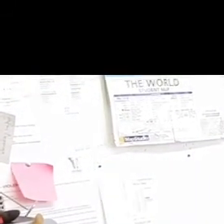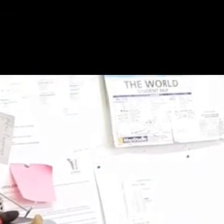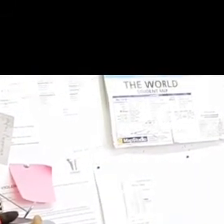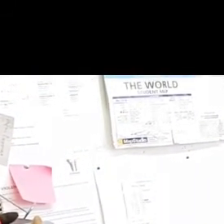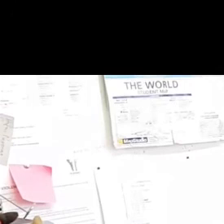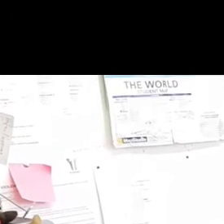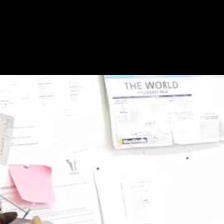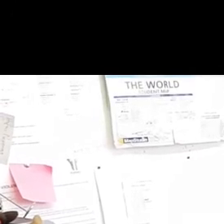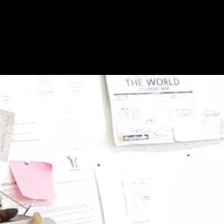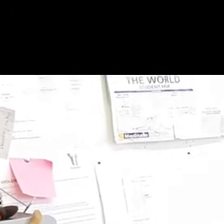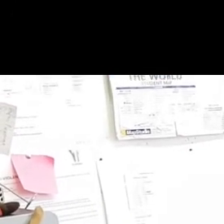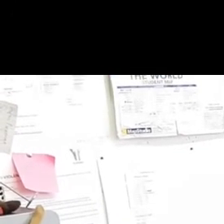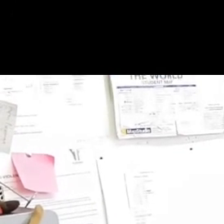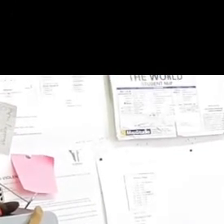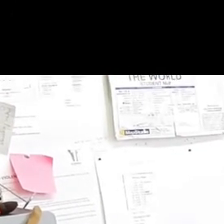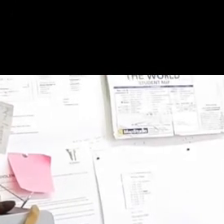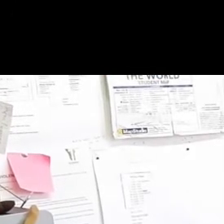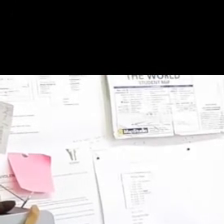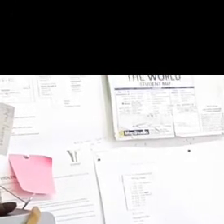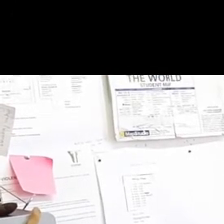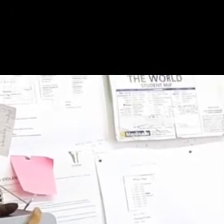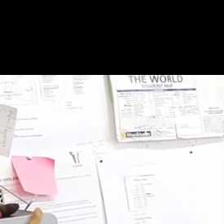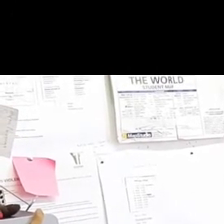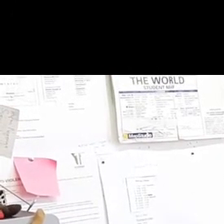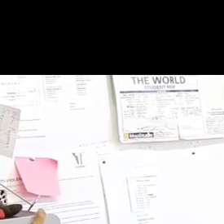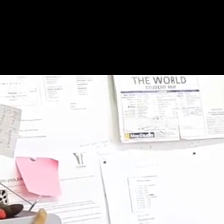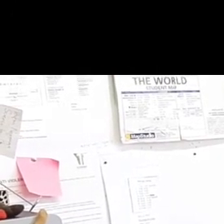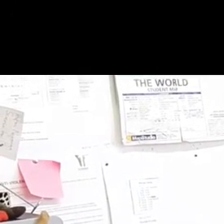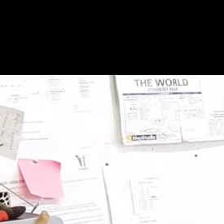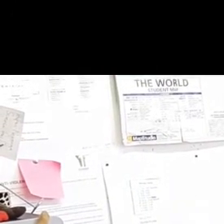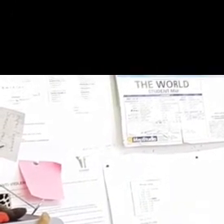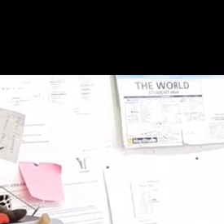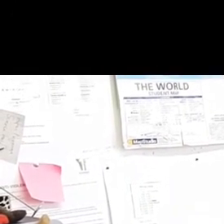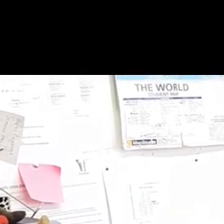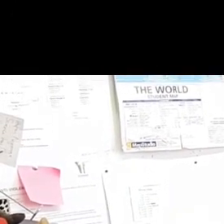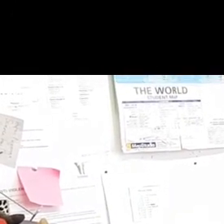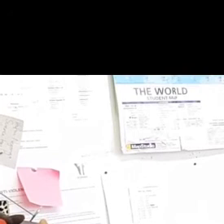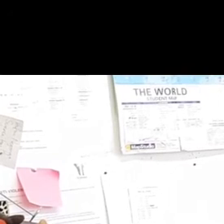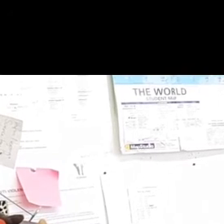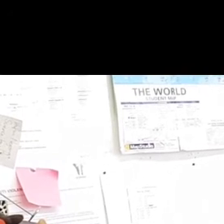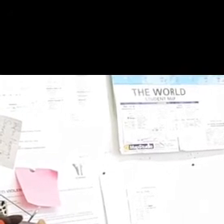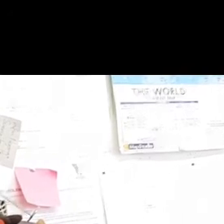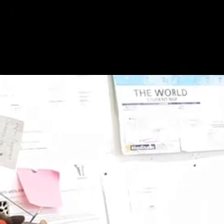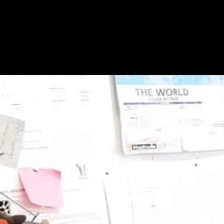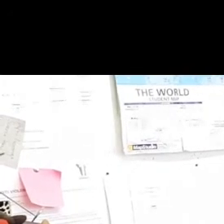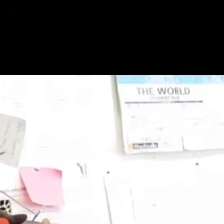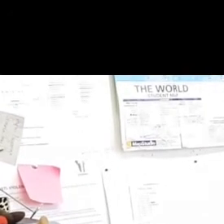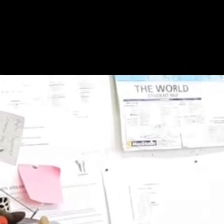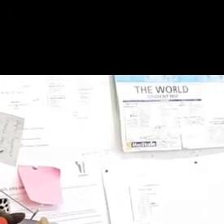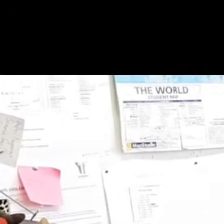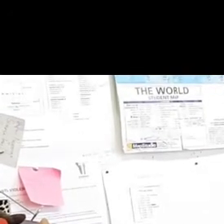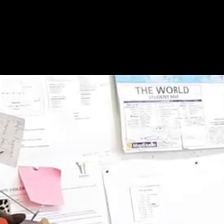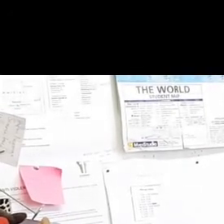rescue for most of the teachers, as we were only coming from our lockdown, and it was a